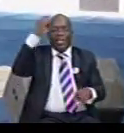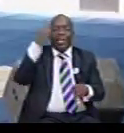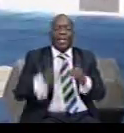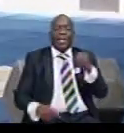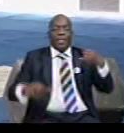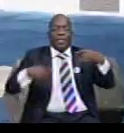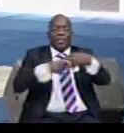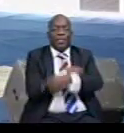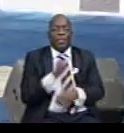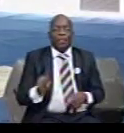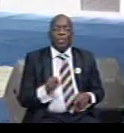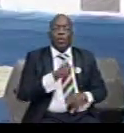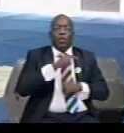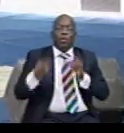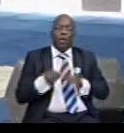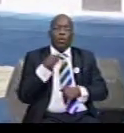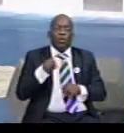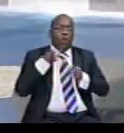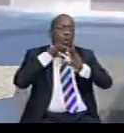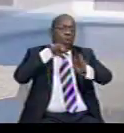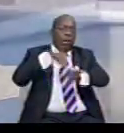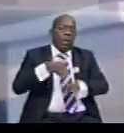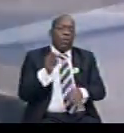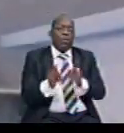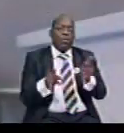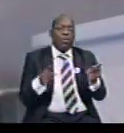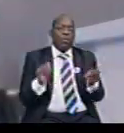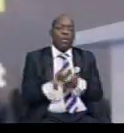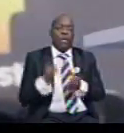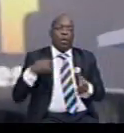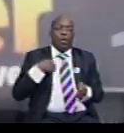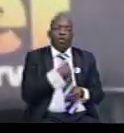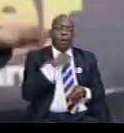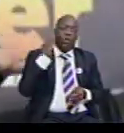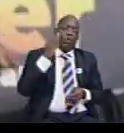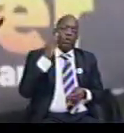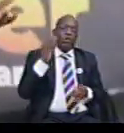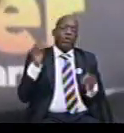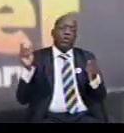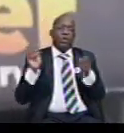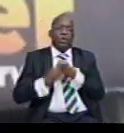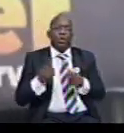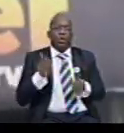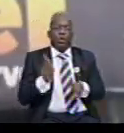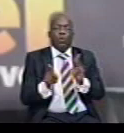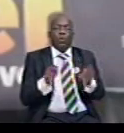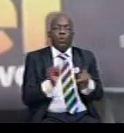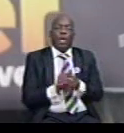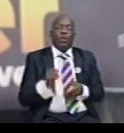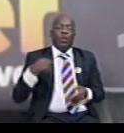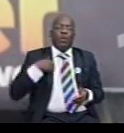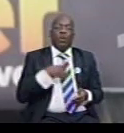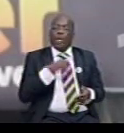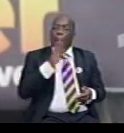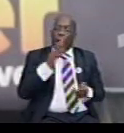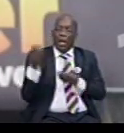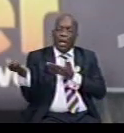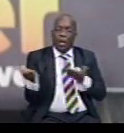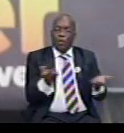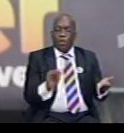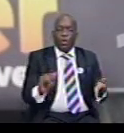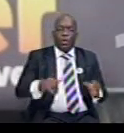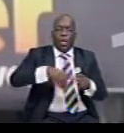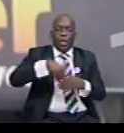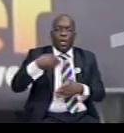at people that were ministering to the people, were preaching to the people, were bringing out of the darkness